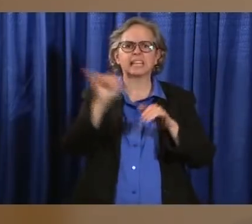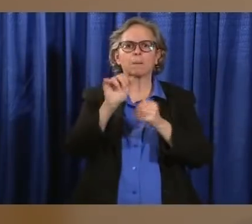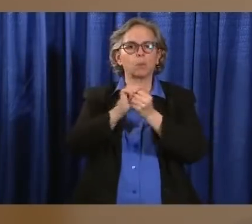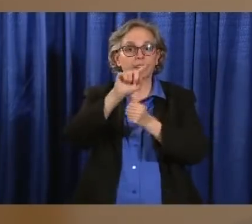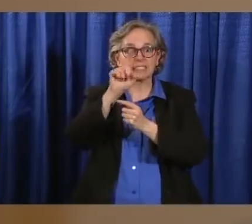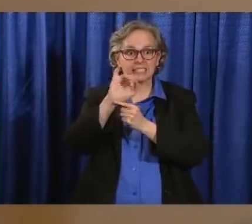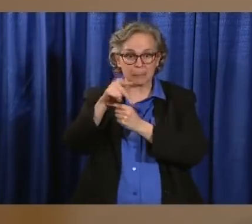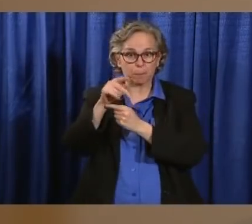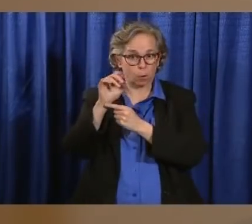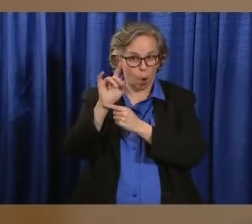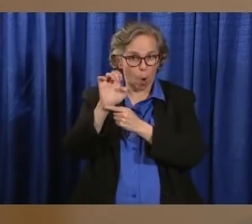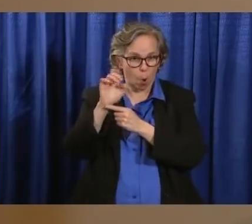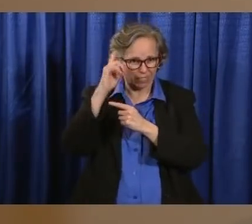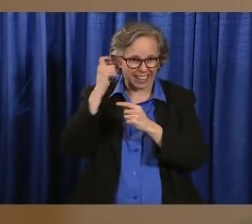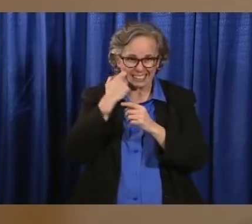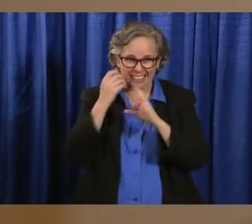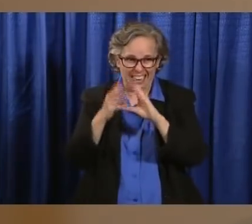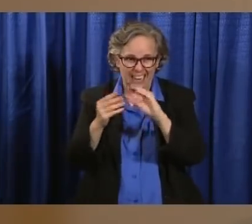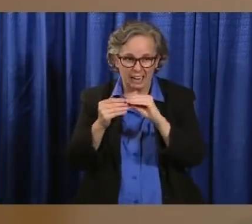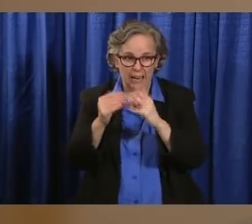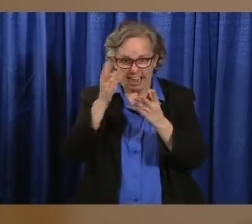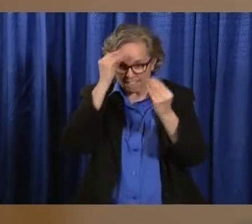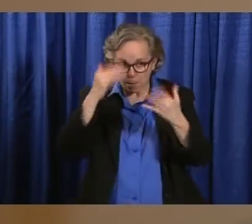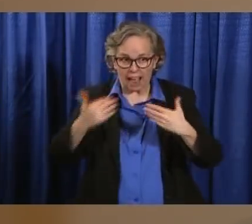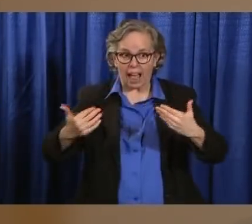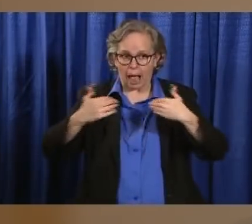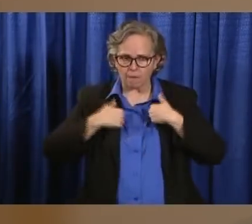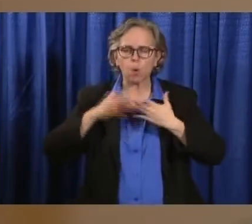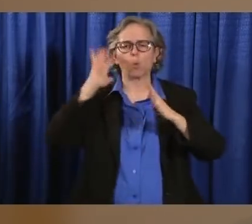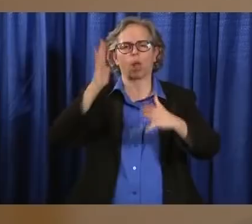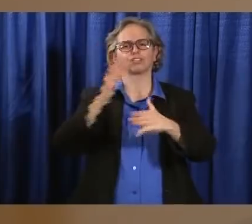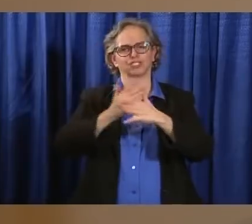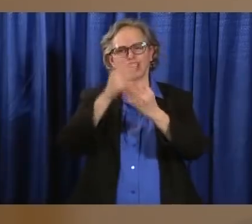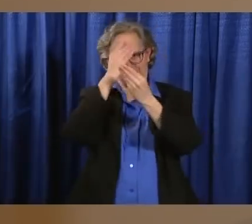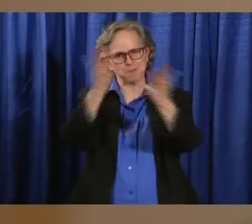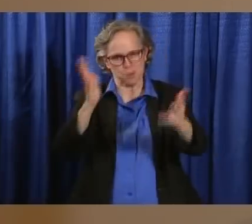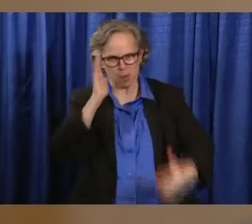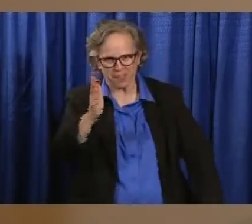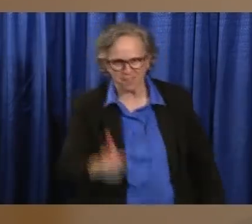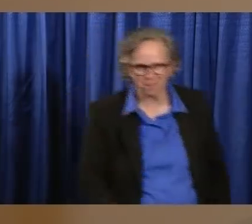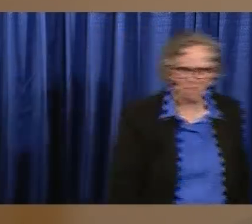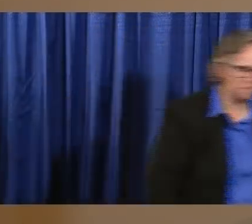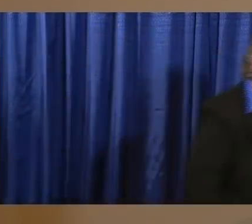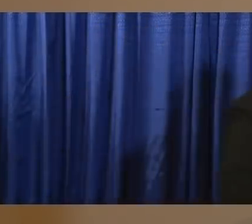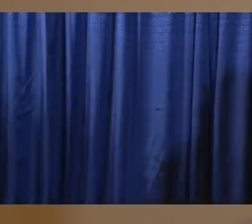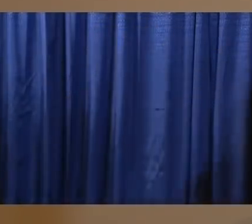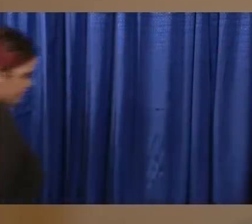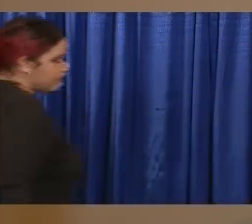I promise you we will share it. Thank you. Thank you so much. Mm-hmm.